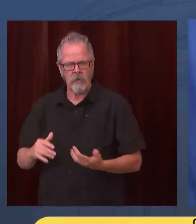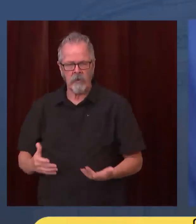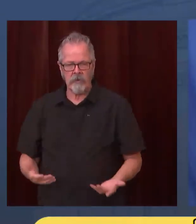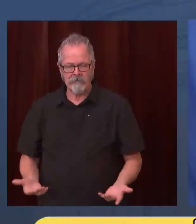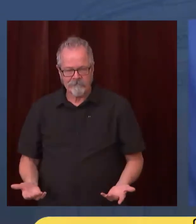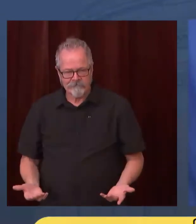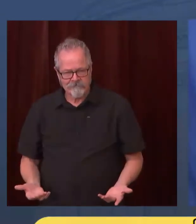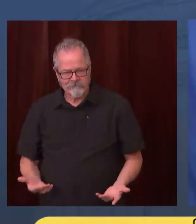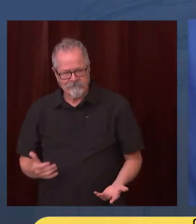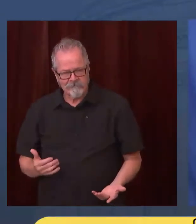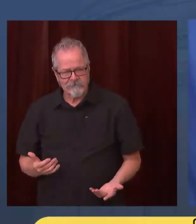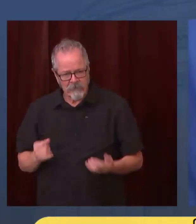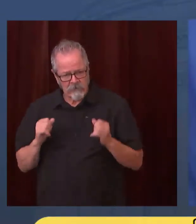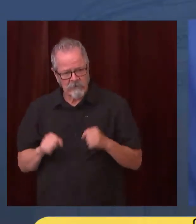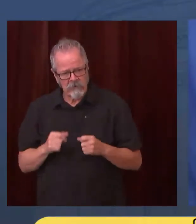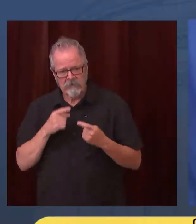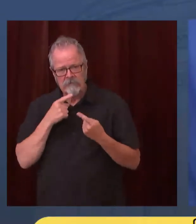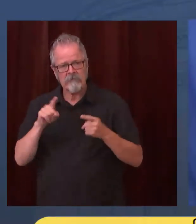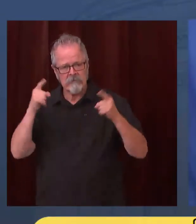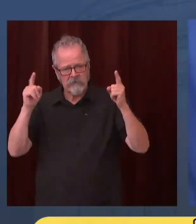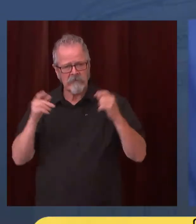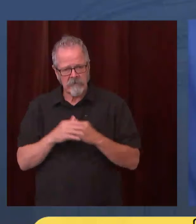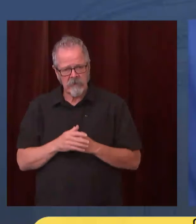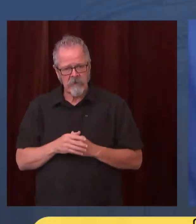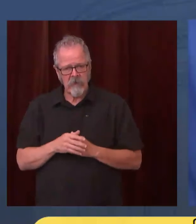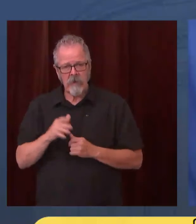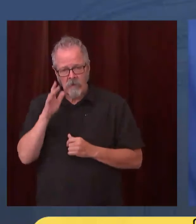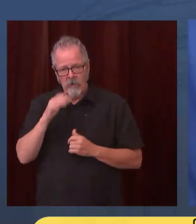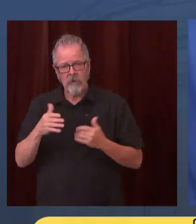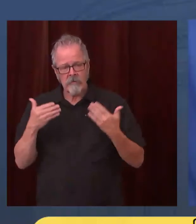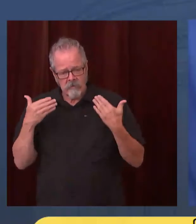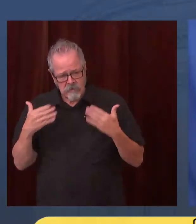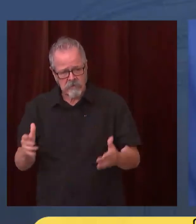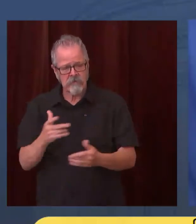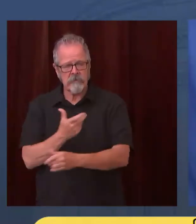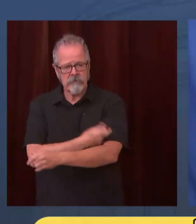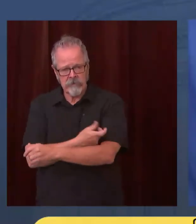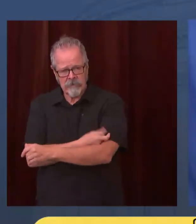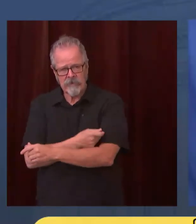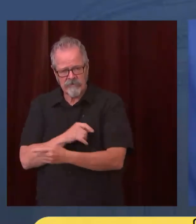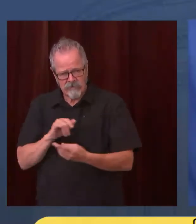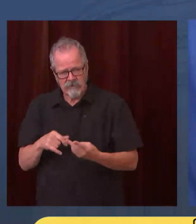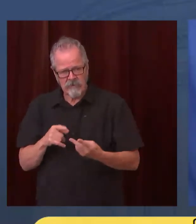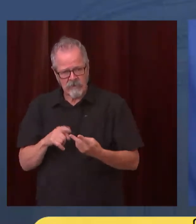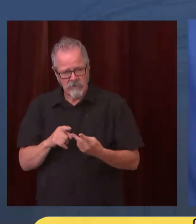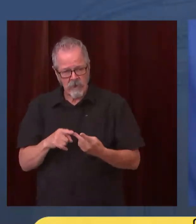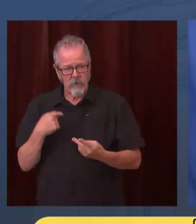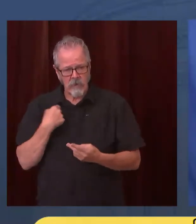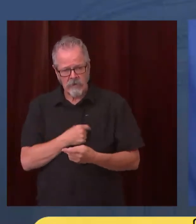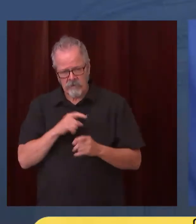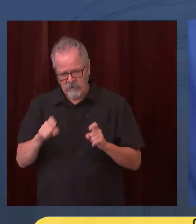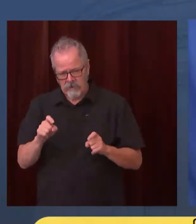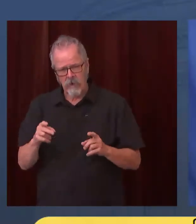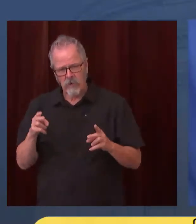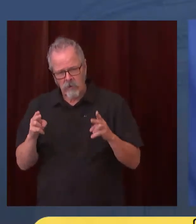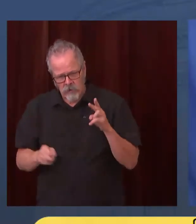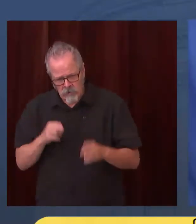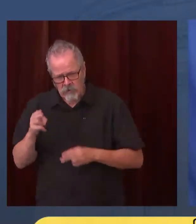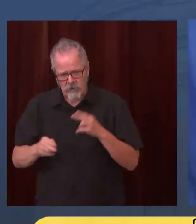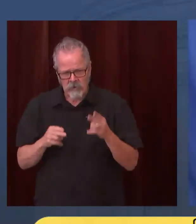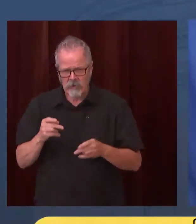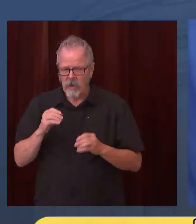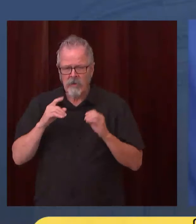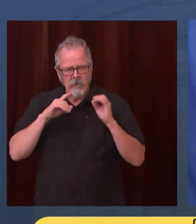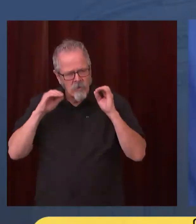will if people will start getting vaccinated. But they need to, and we need to hurry up about that business. There's no time for excuses anymore. The time